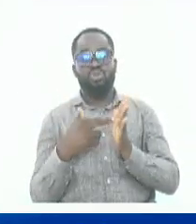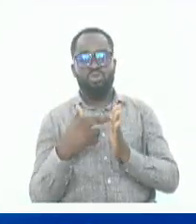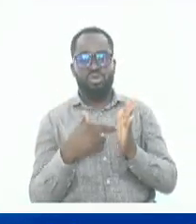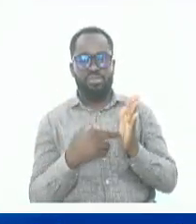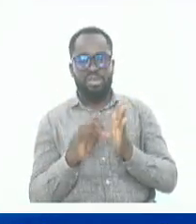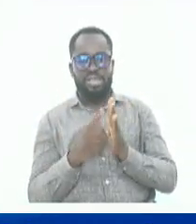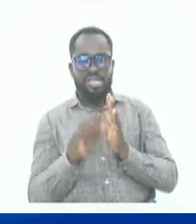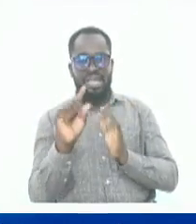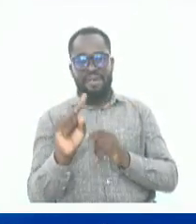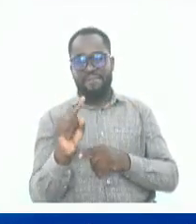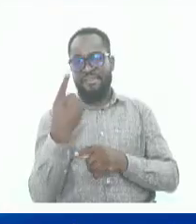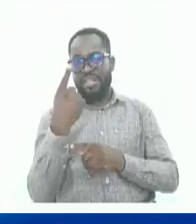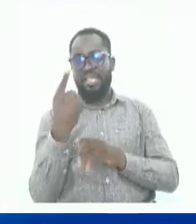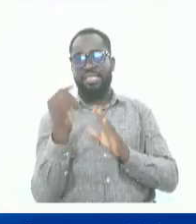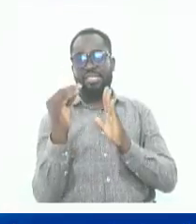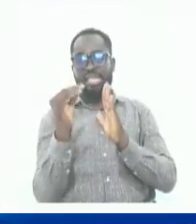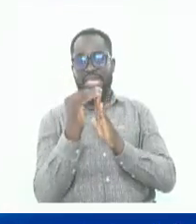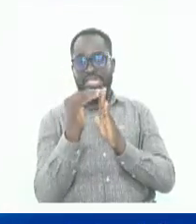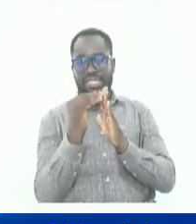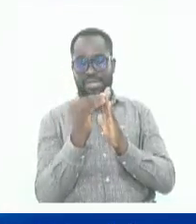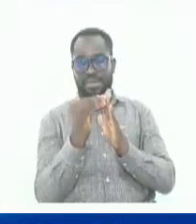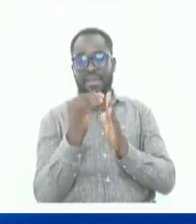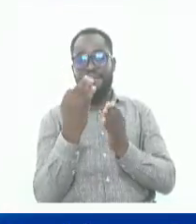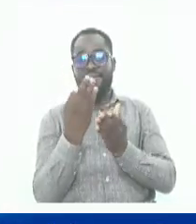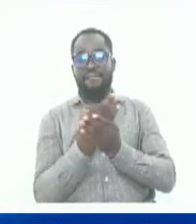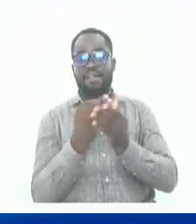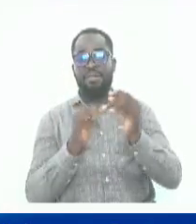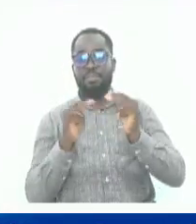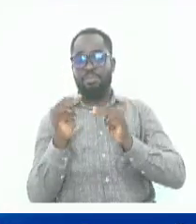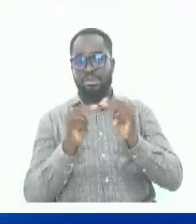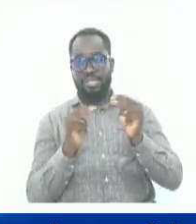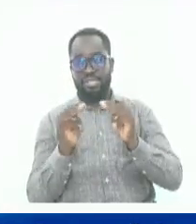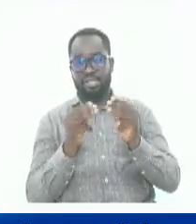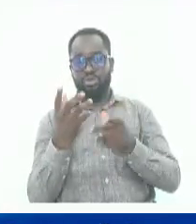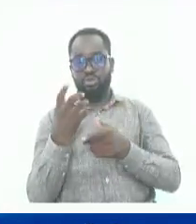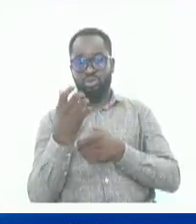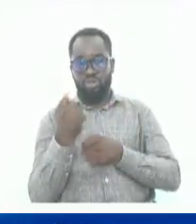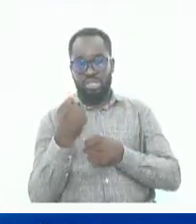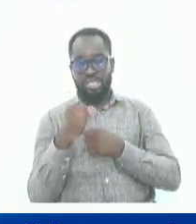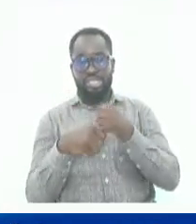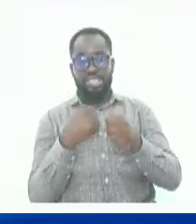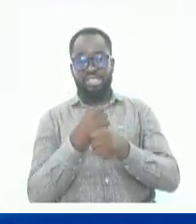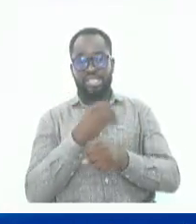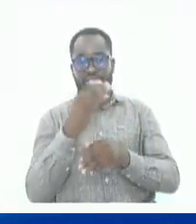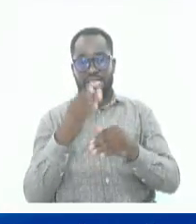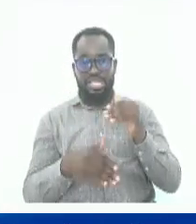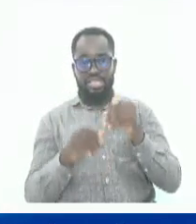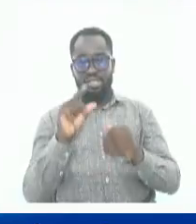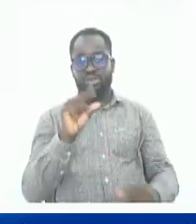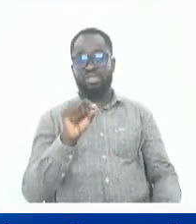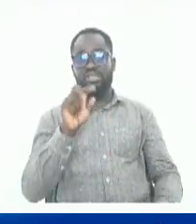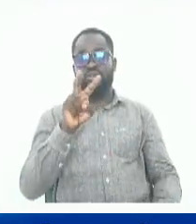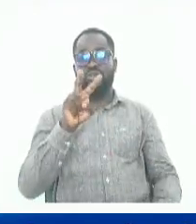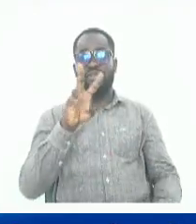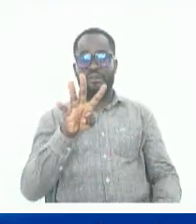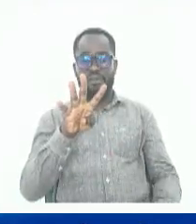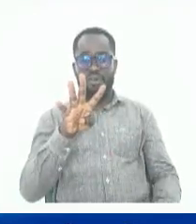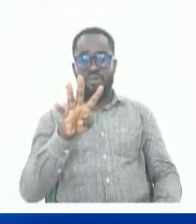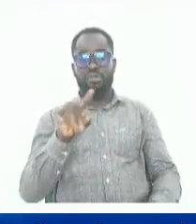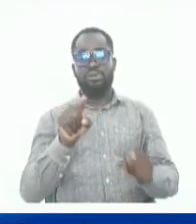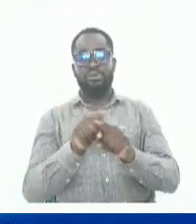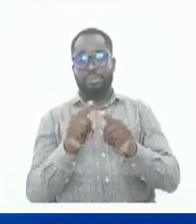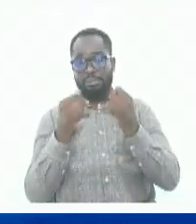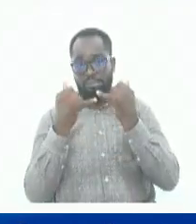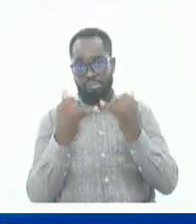The first item would be the report of the fund manager of the trust for the year ended 2024. So I'll call on the acting portfolio manager